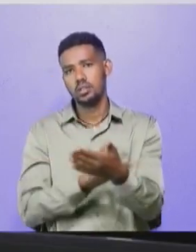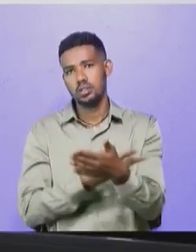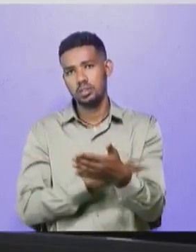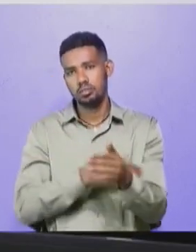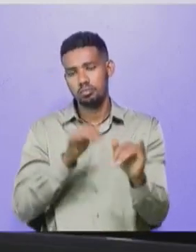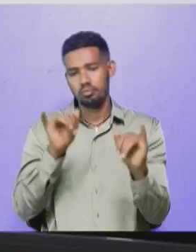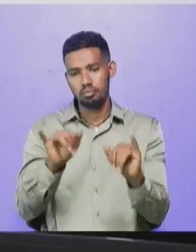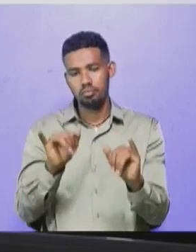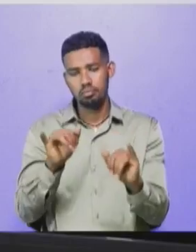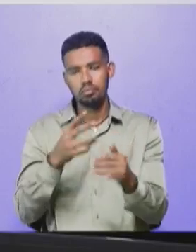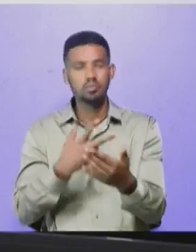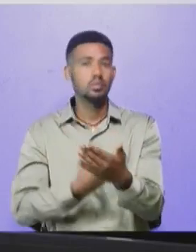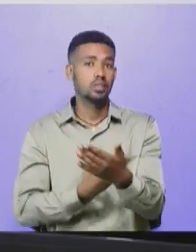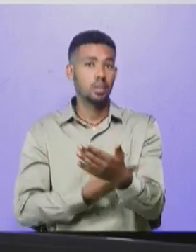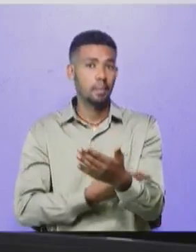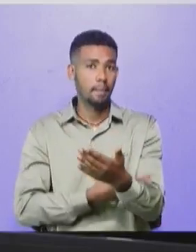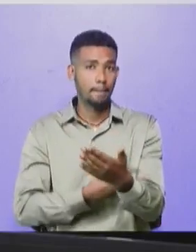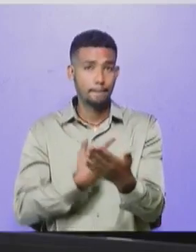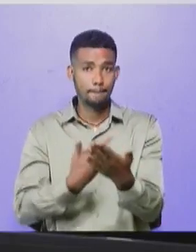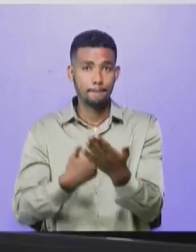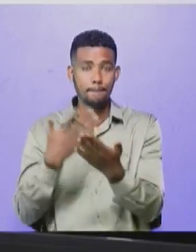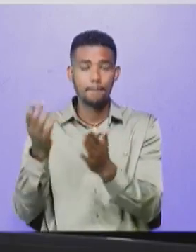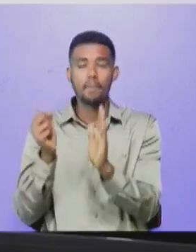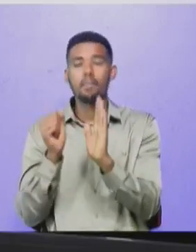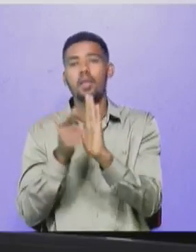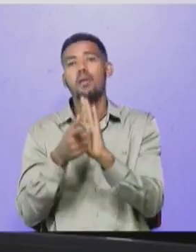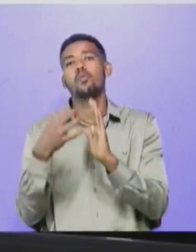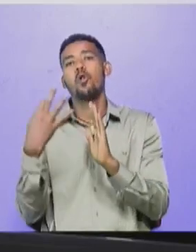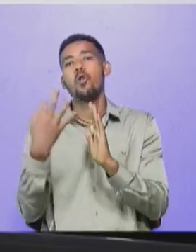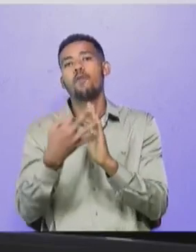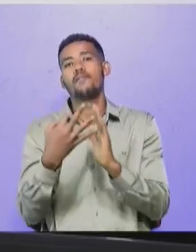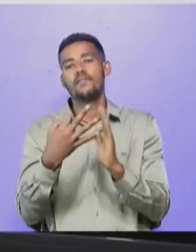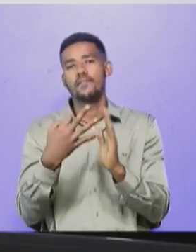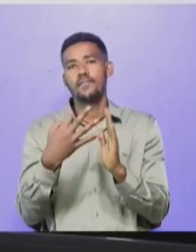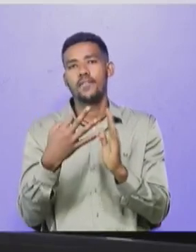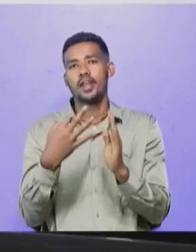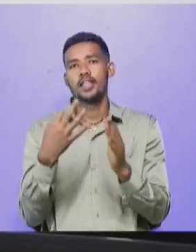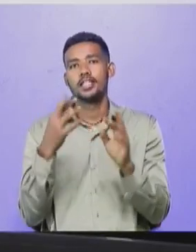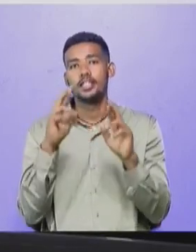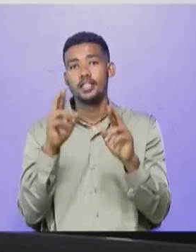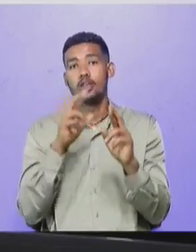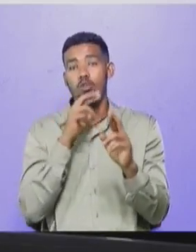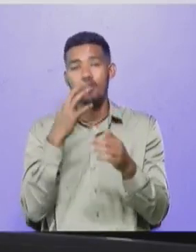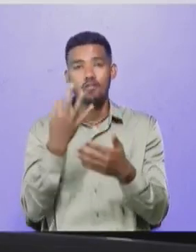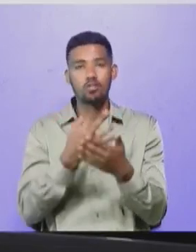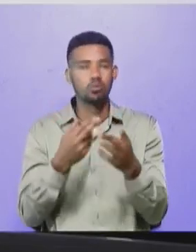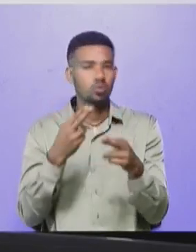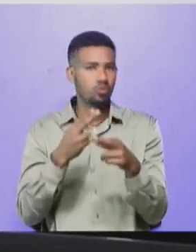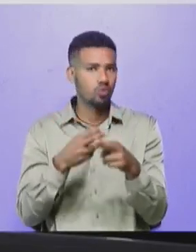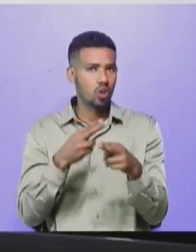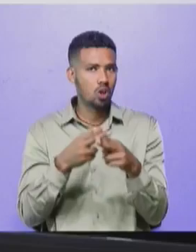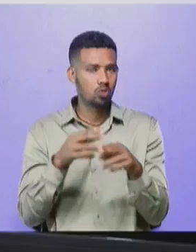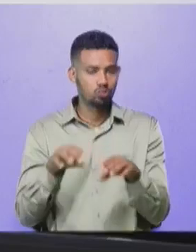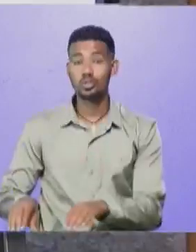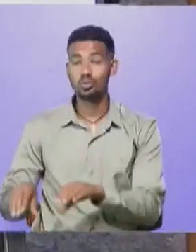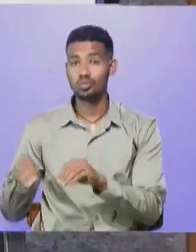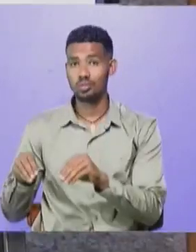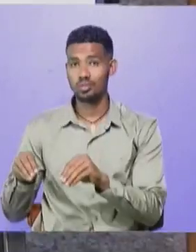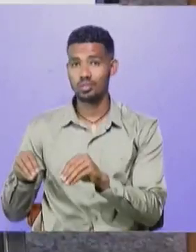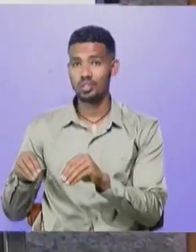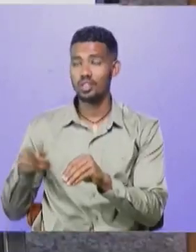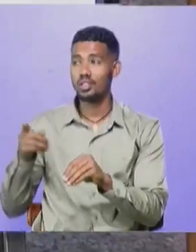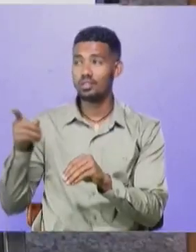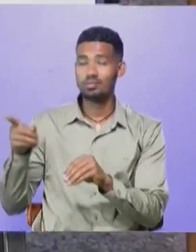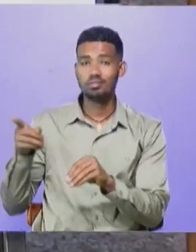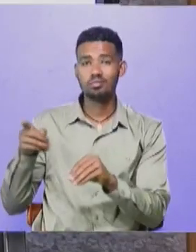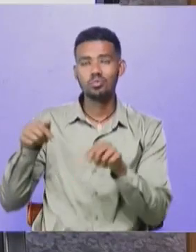Sheep, sheep. These are example of irregular forms of noun. Students, this